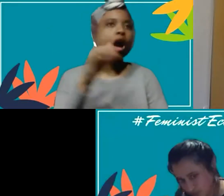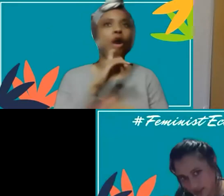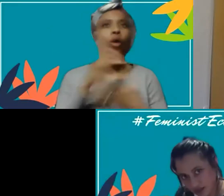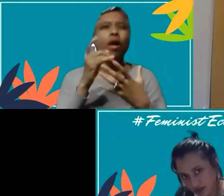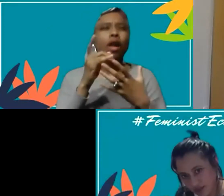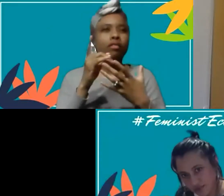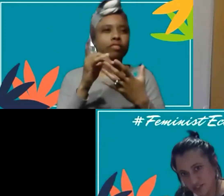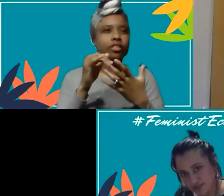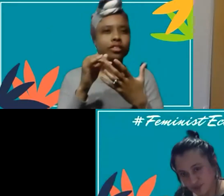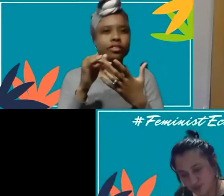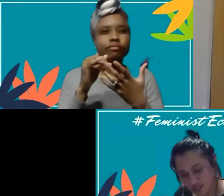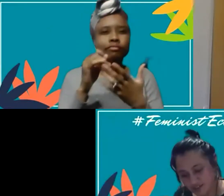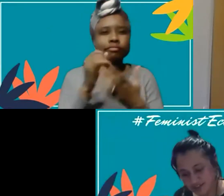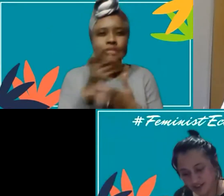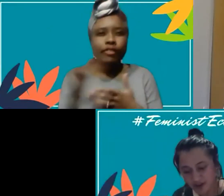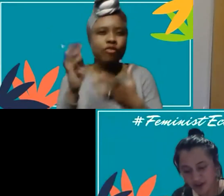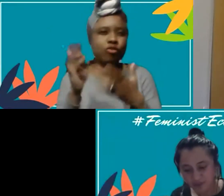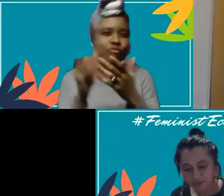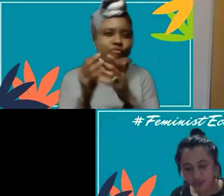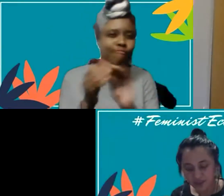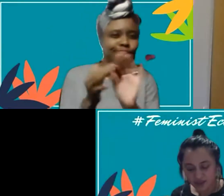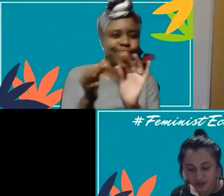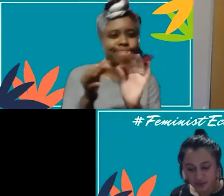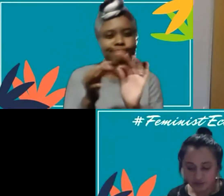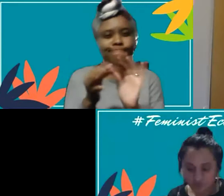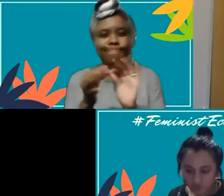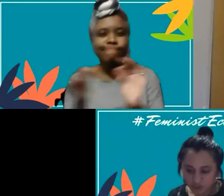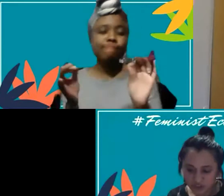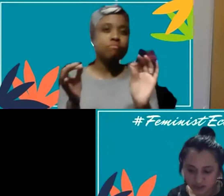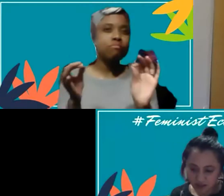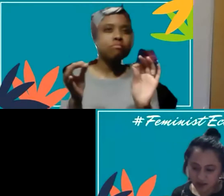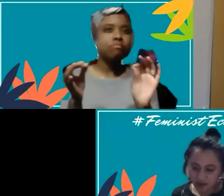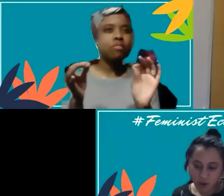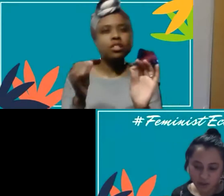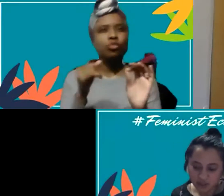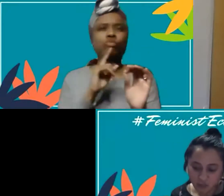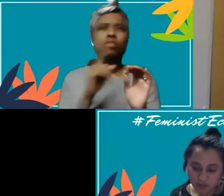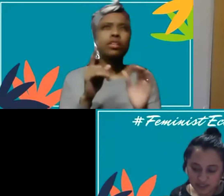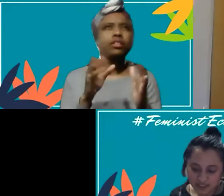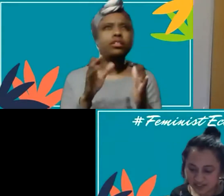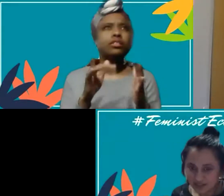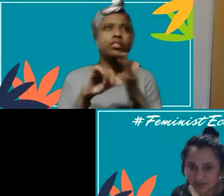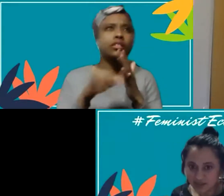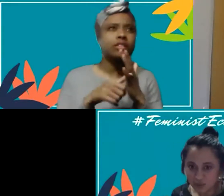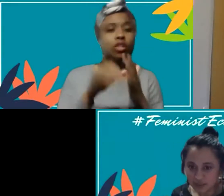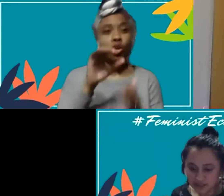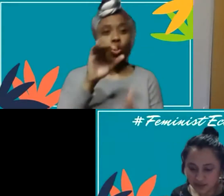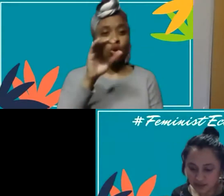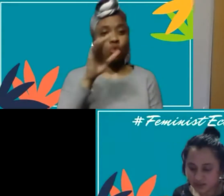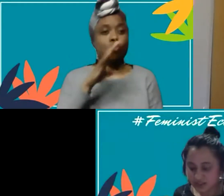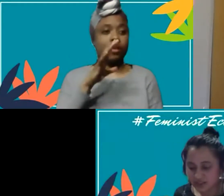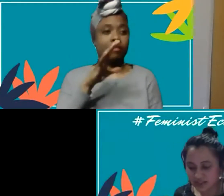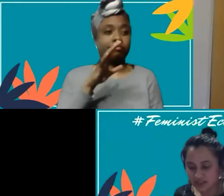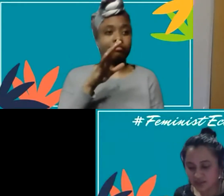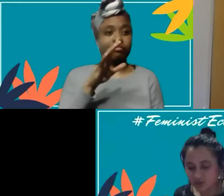few threads, a few strands. You invoked potent woman deities and woman leaders,